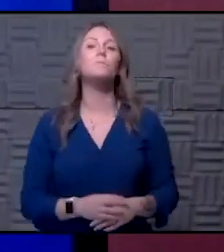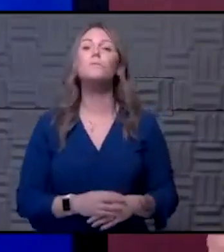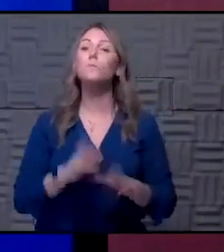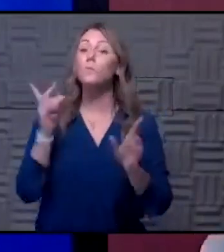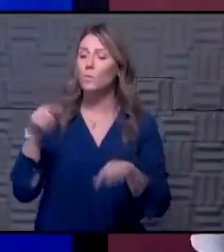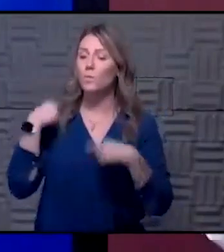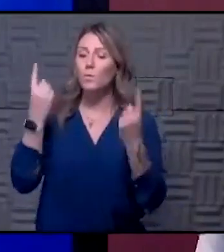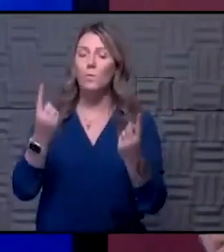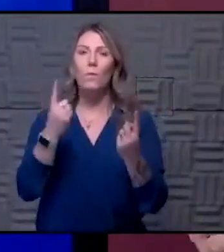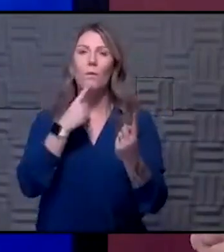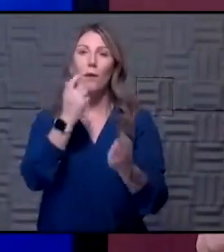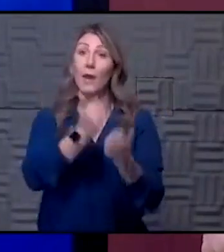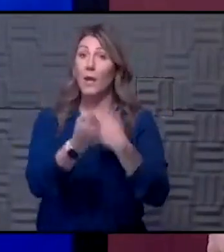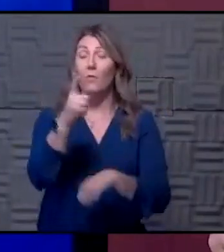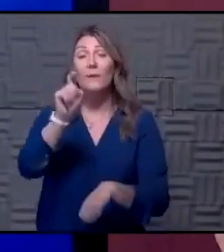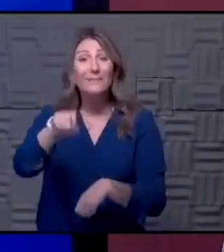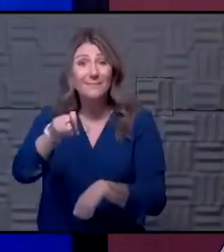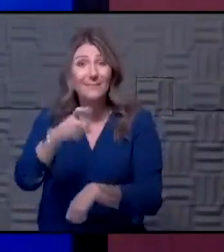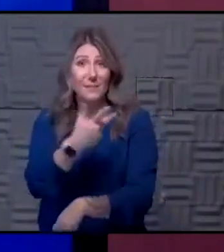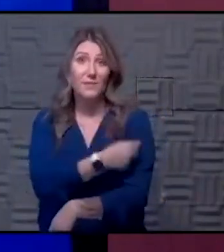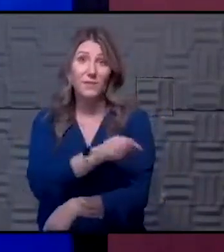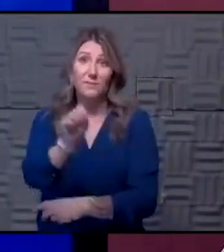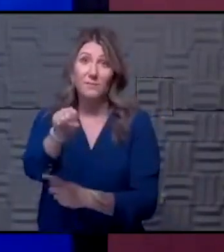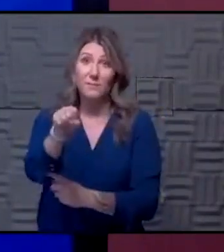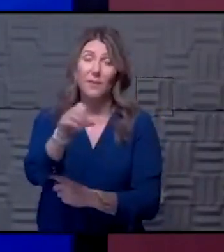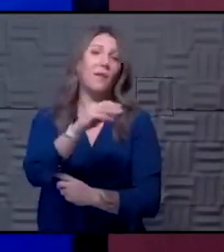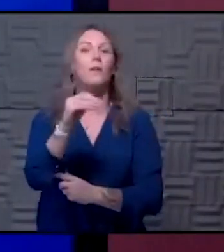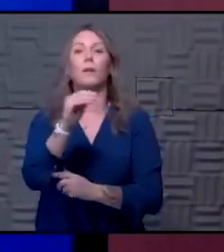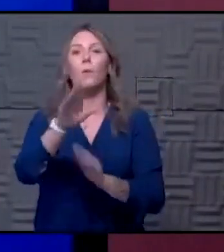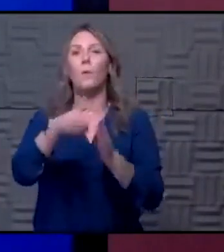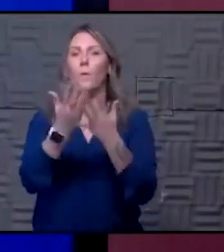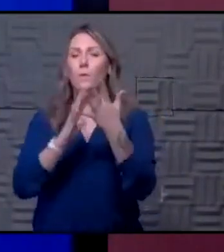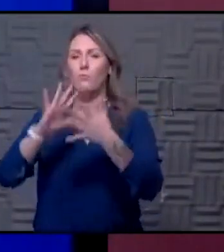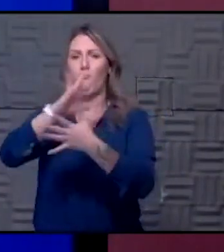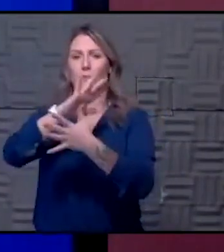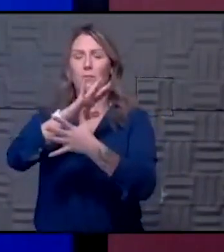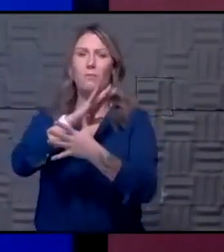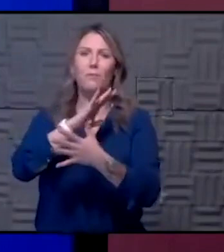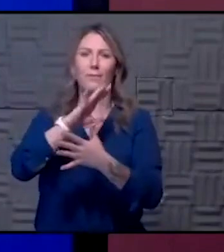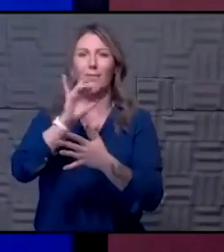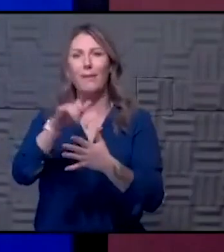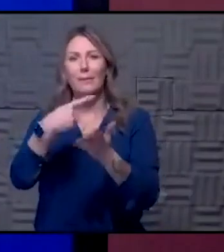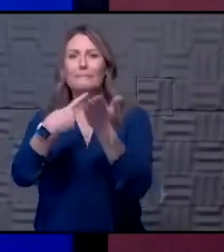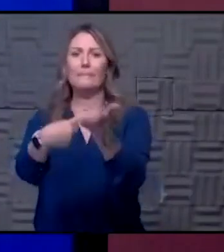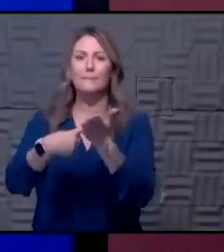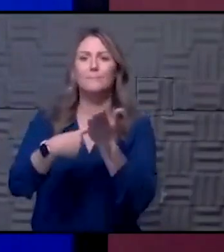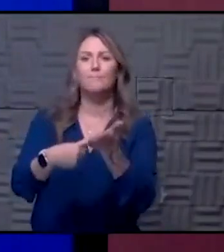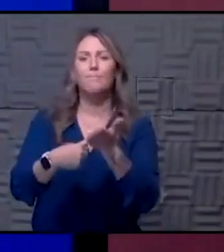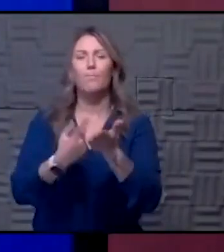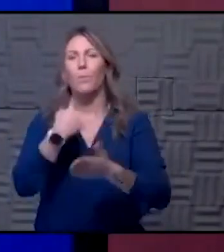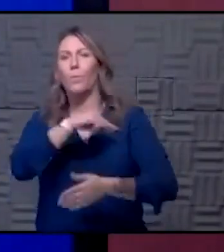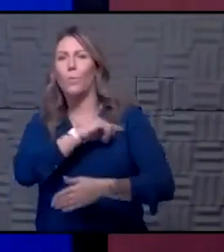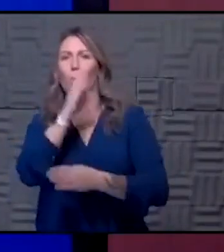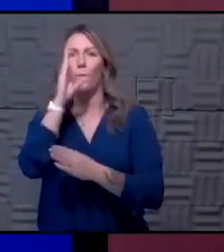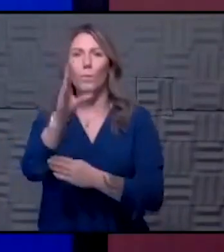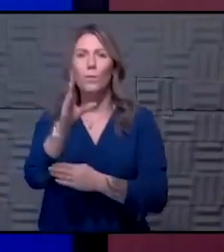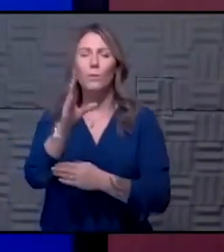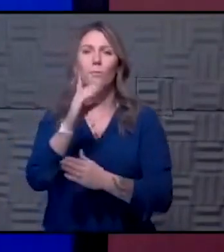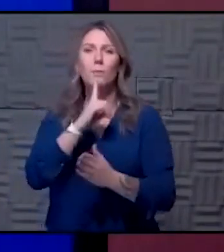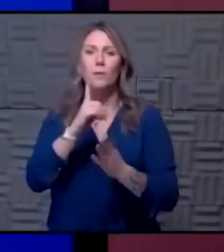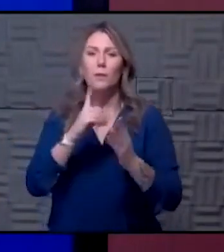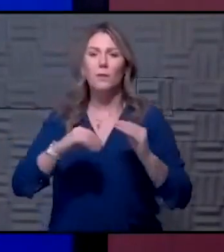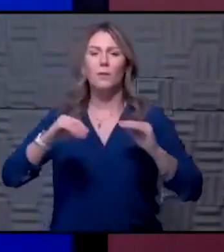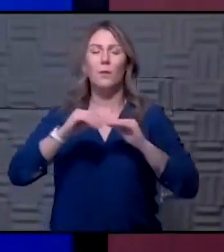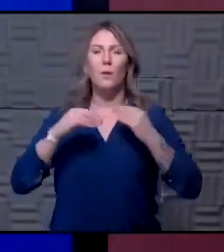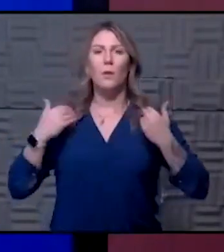been, everybody needs to get a vaccine. And then with all this prioritization and all that discussion, I think we are going to be taking a deep breath,